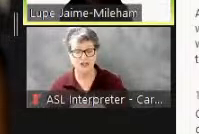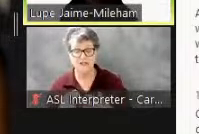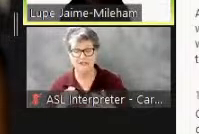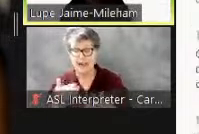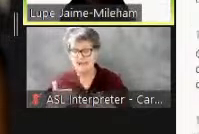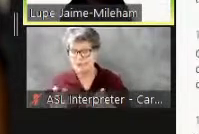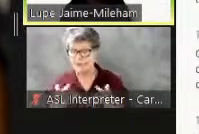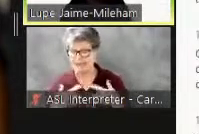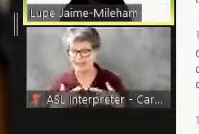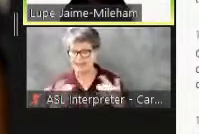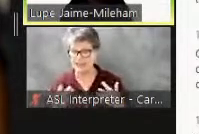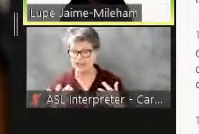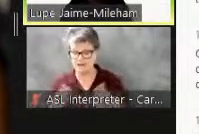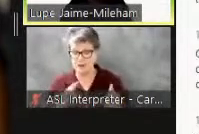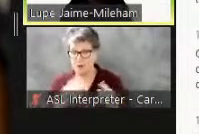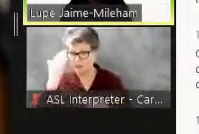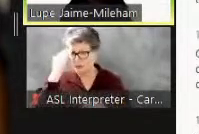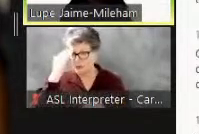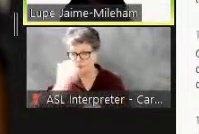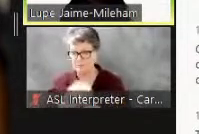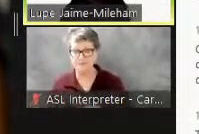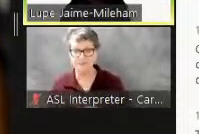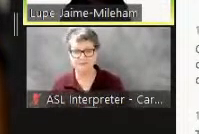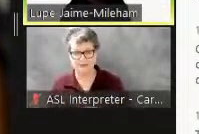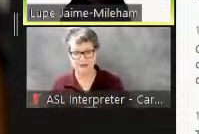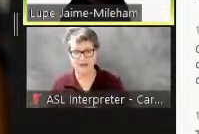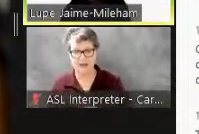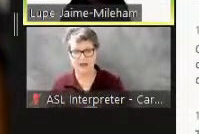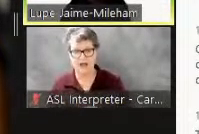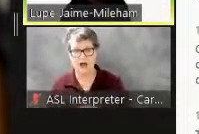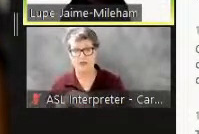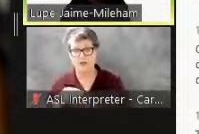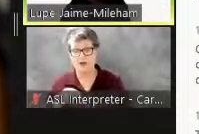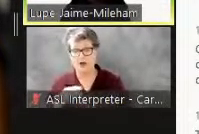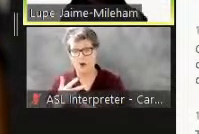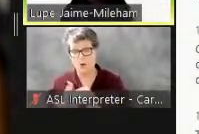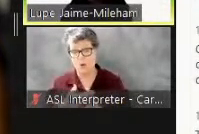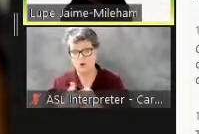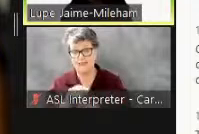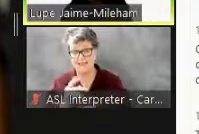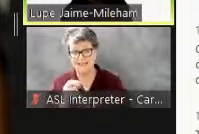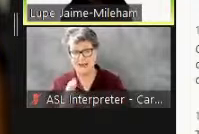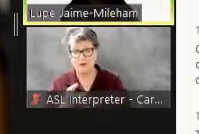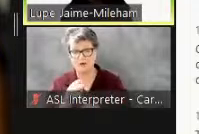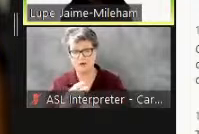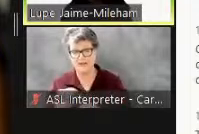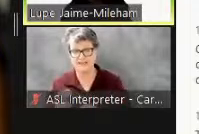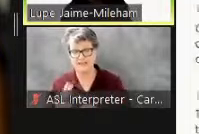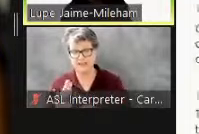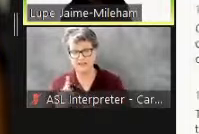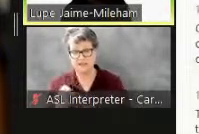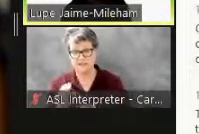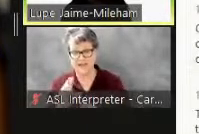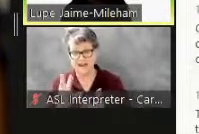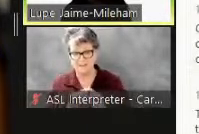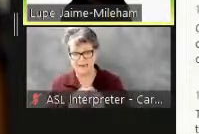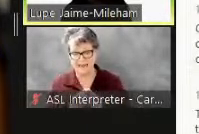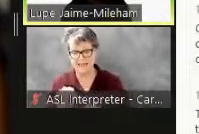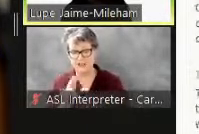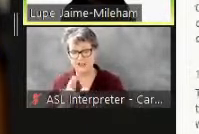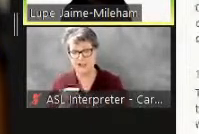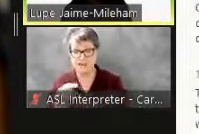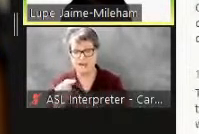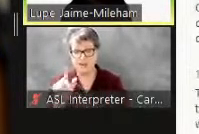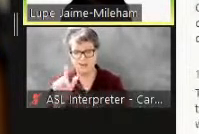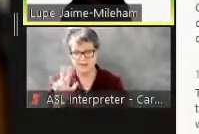events for everyone to be aware of. The quarterly stakeholder transition update call that will take place on January 27th